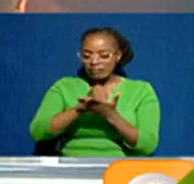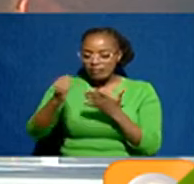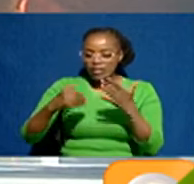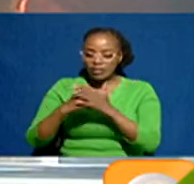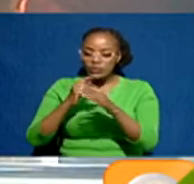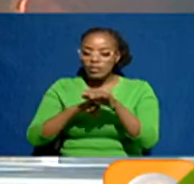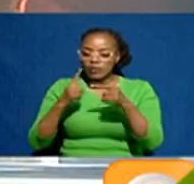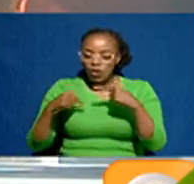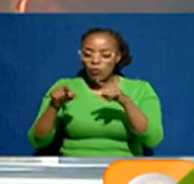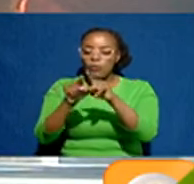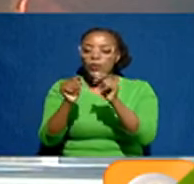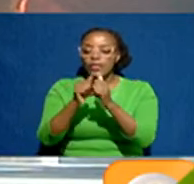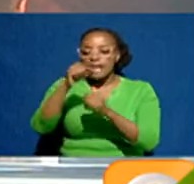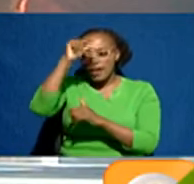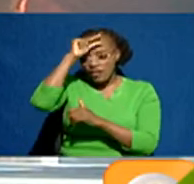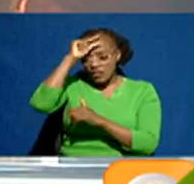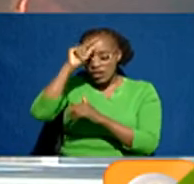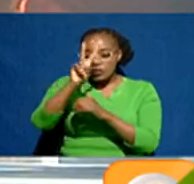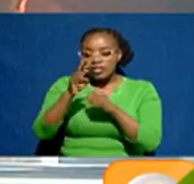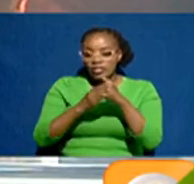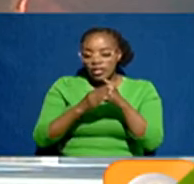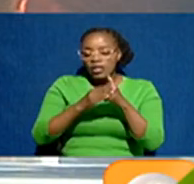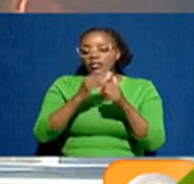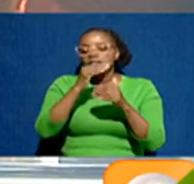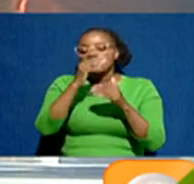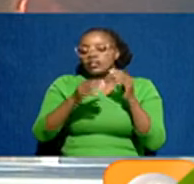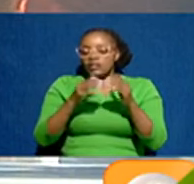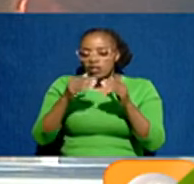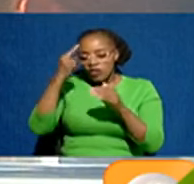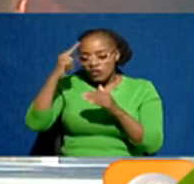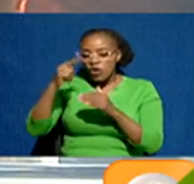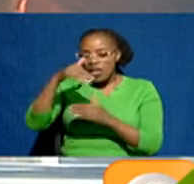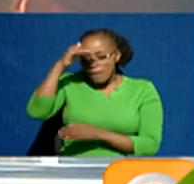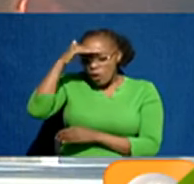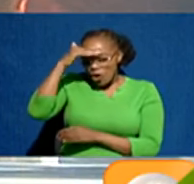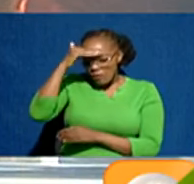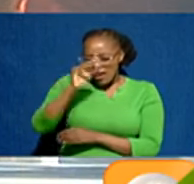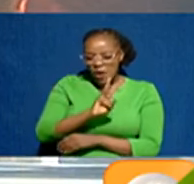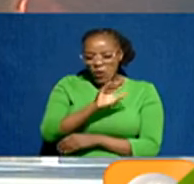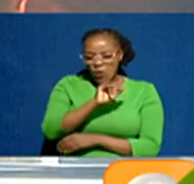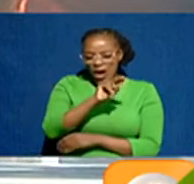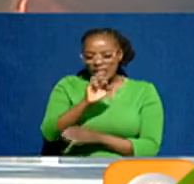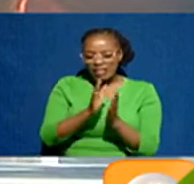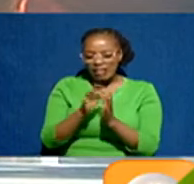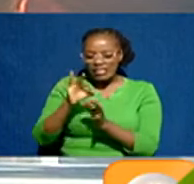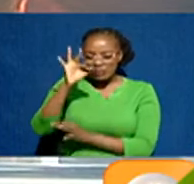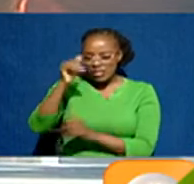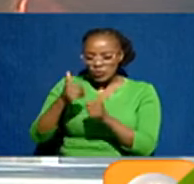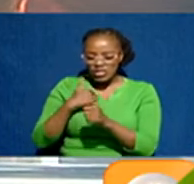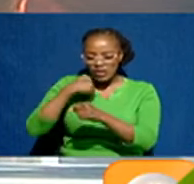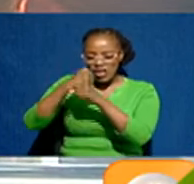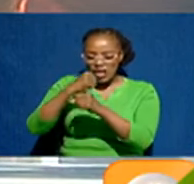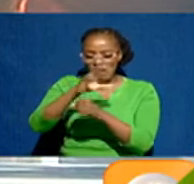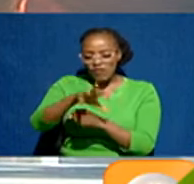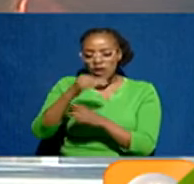with government requirements. Of 29 manufacturers and distillers of second generation alcohol, only Kenya Nut Company and UDV Company were